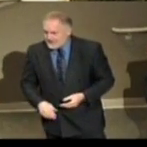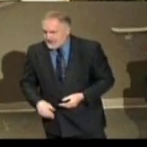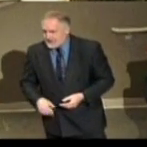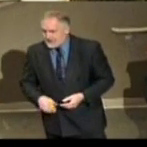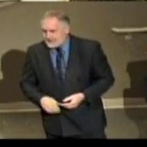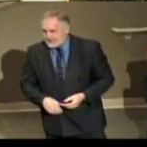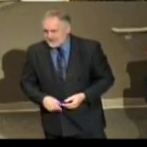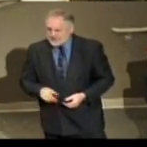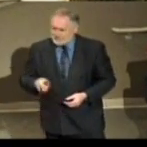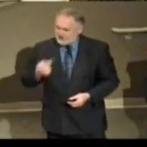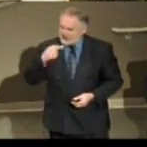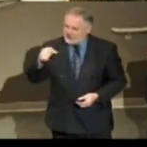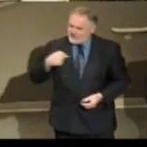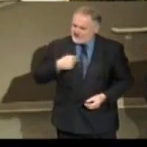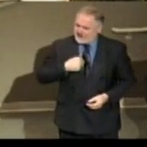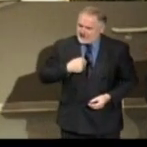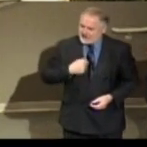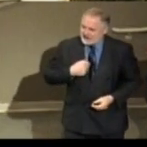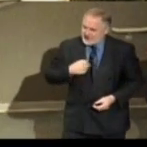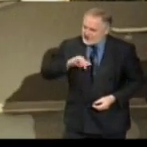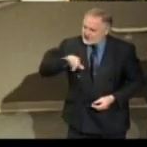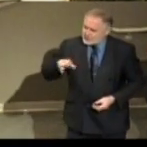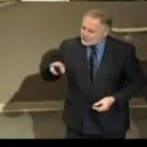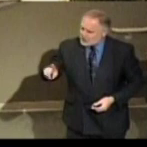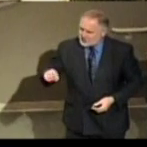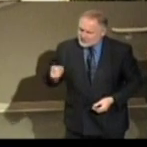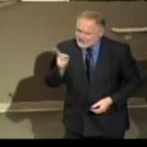David, you're telling me that he was not real?